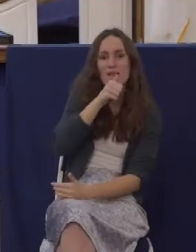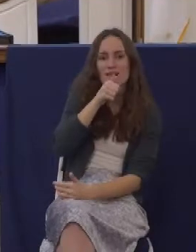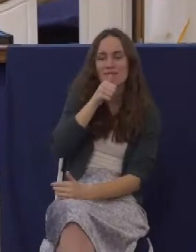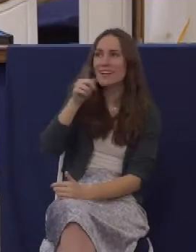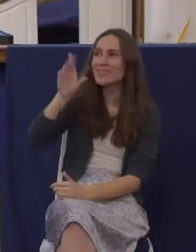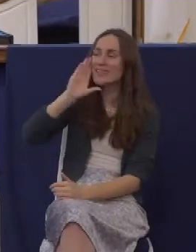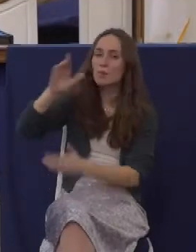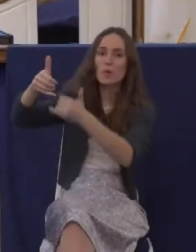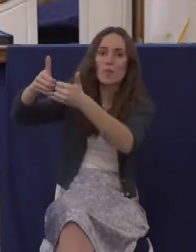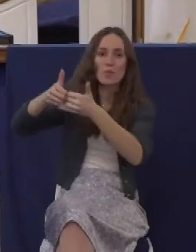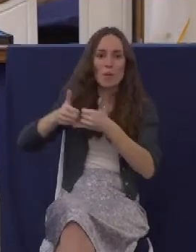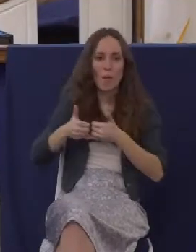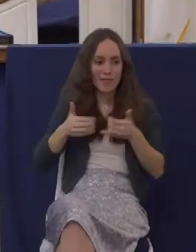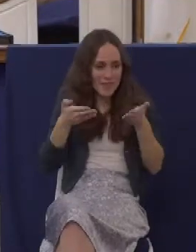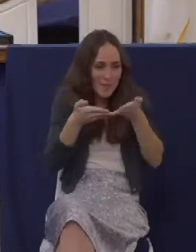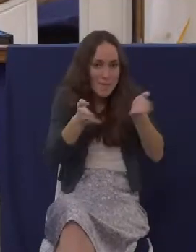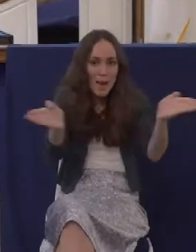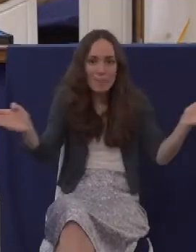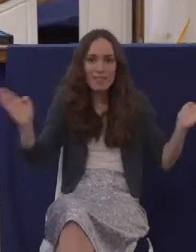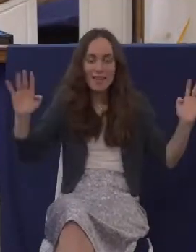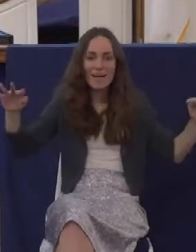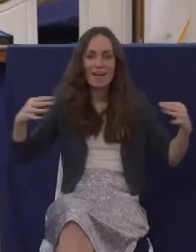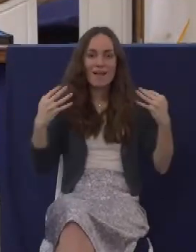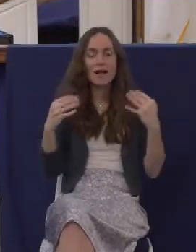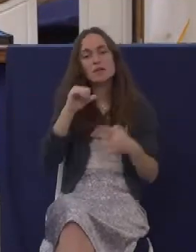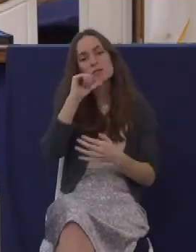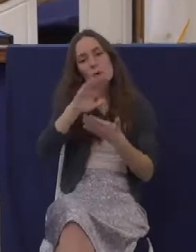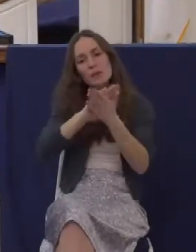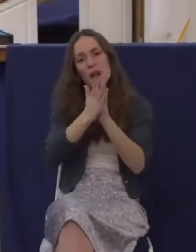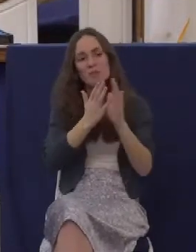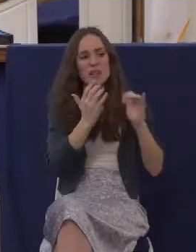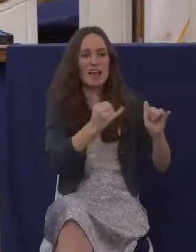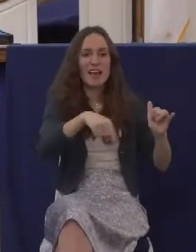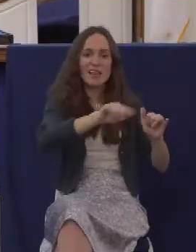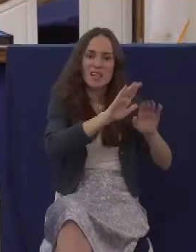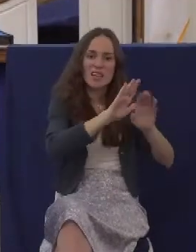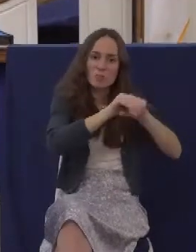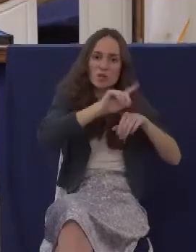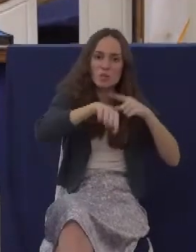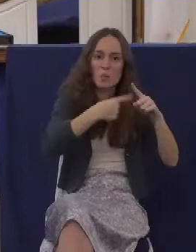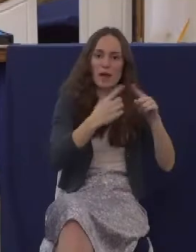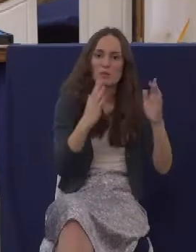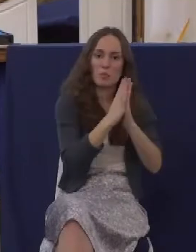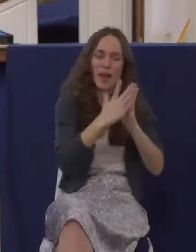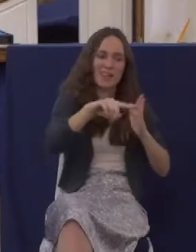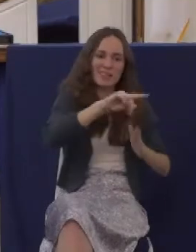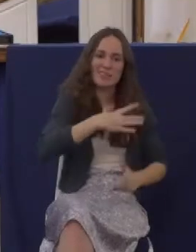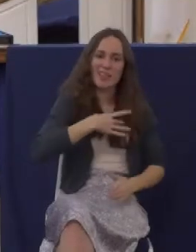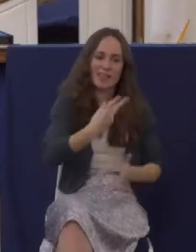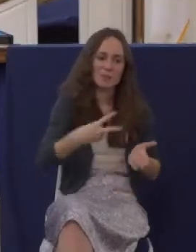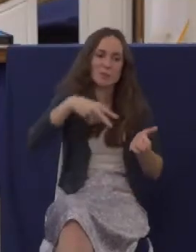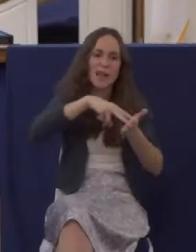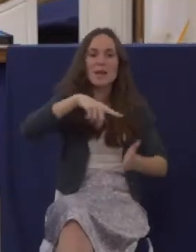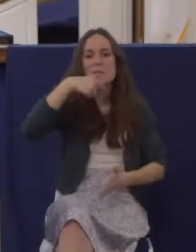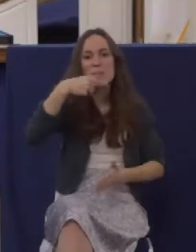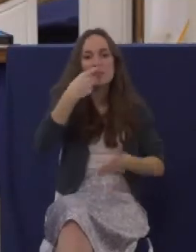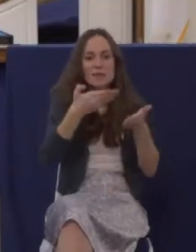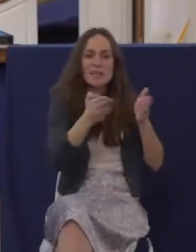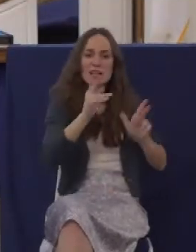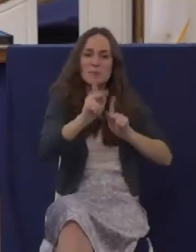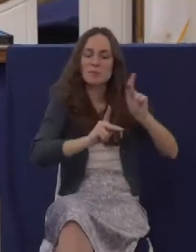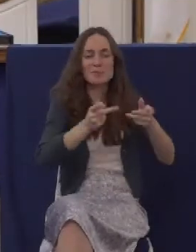shalt not be as the hypocrites are, for they love to pray standing in the synagogues and in the corners of the streets, that they may be seen of